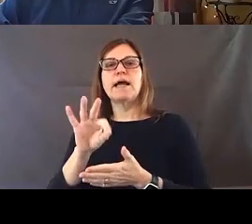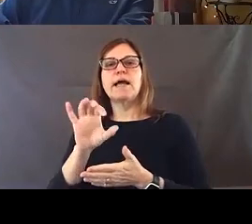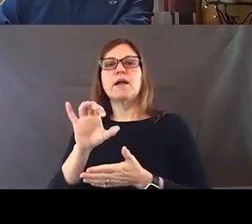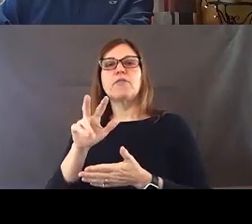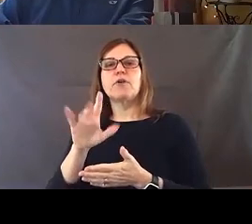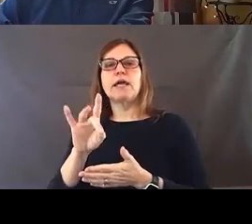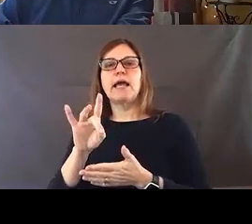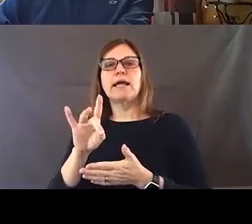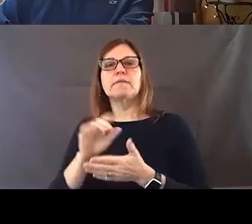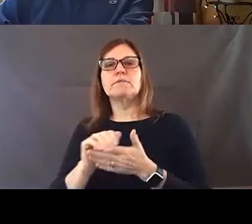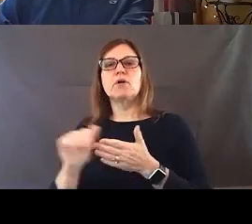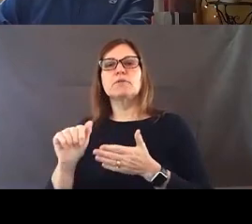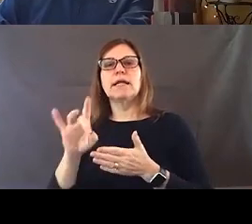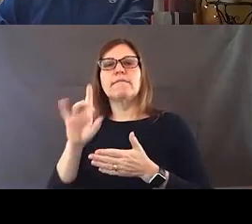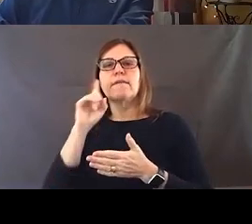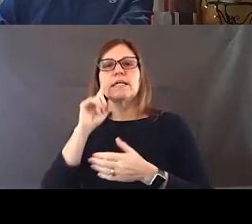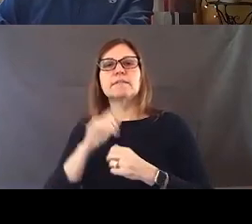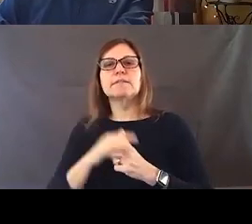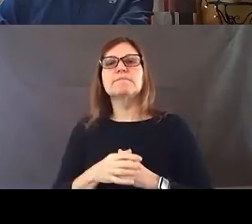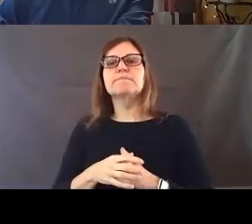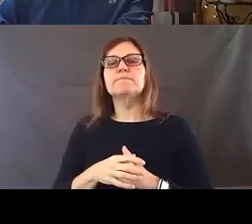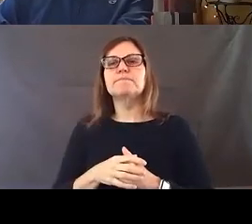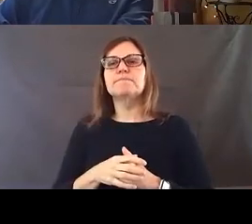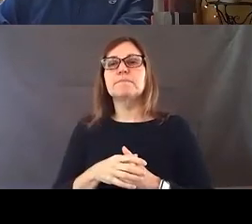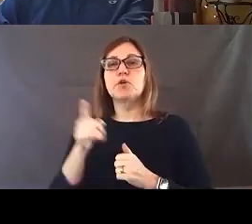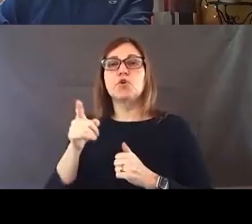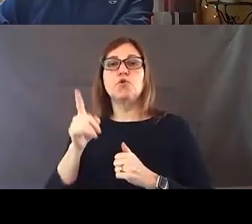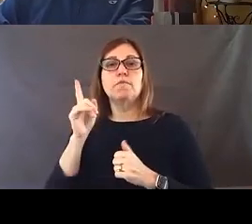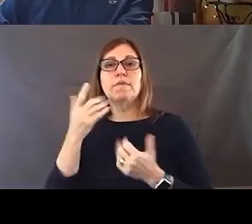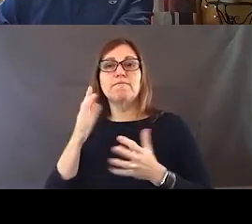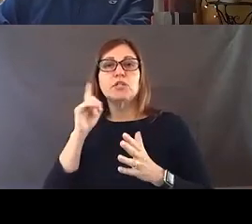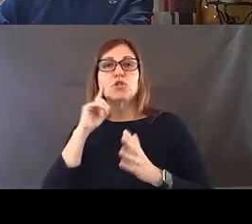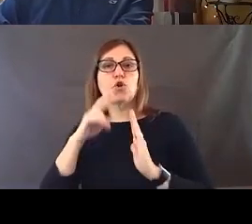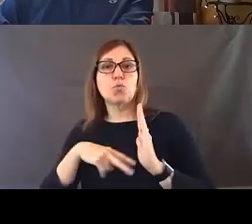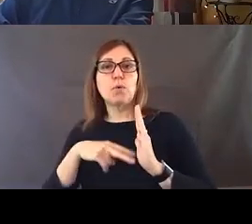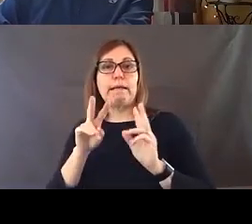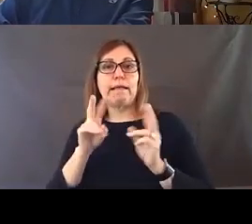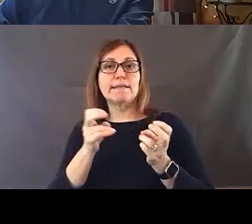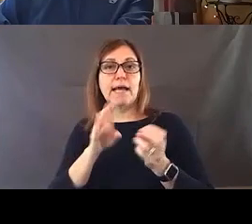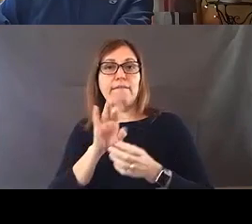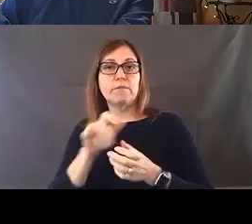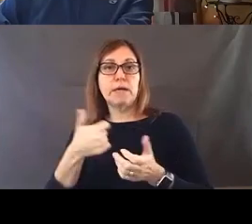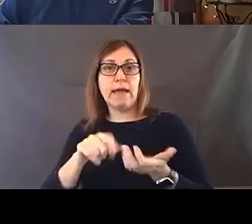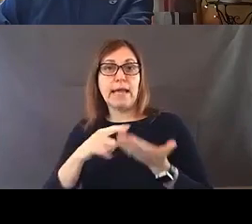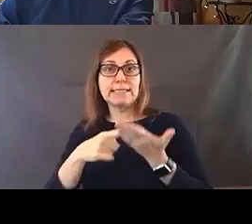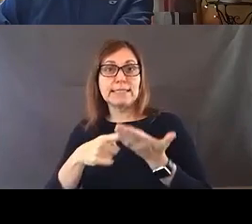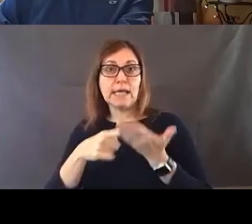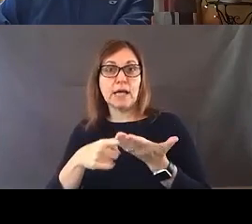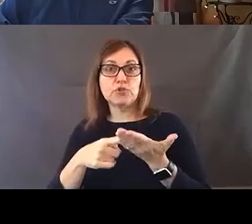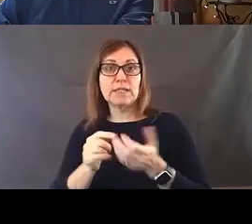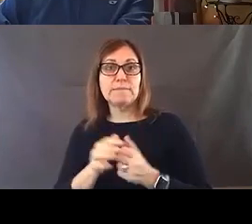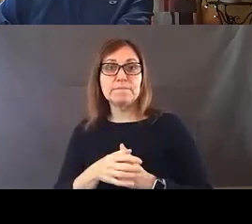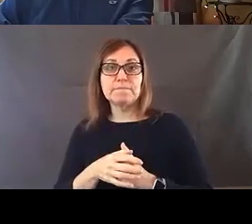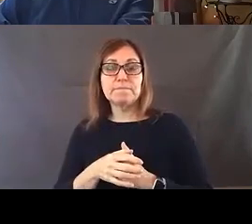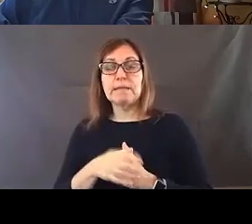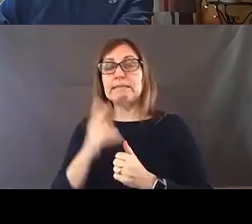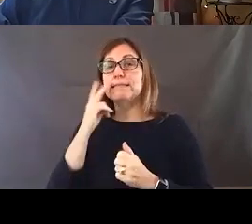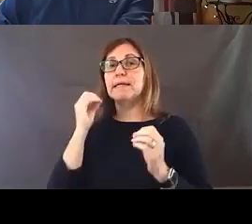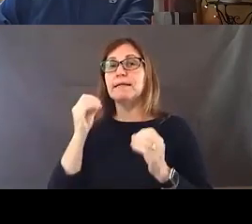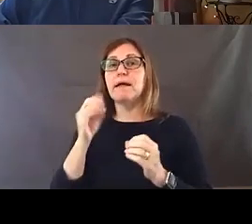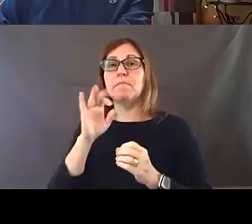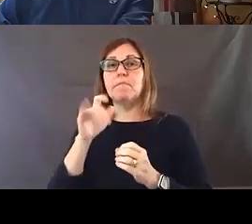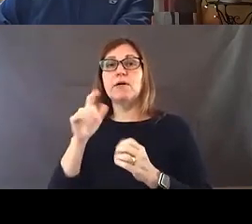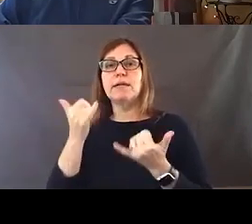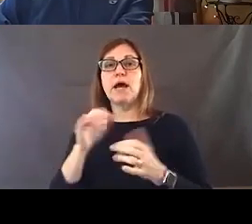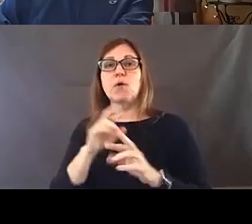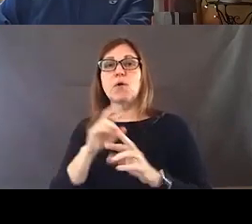$173,938.85. You've heard the reading and title of the bill. Is there any other discussion on the bill? Seeing none, the bill is now ready for